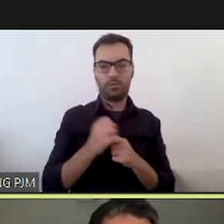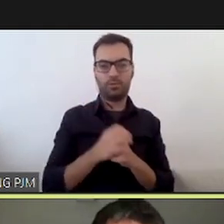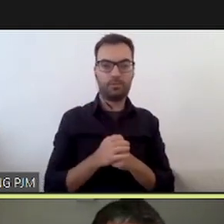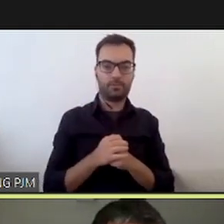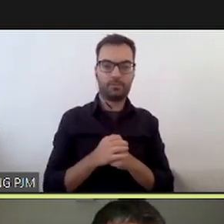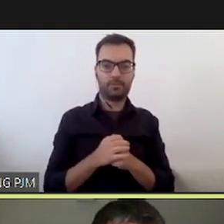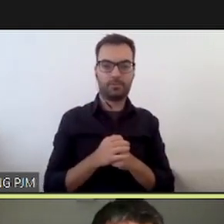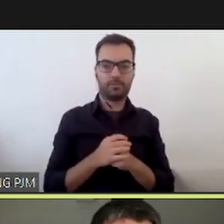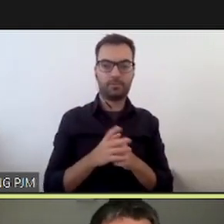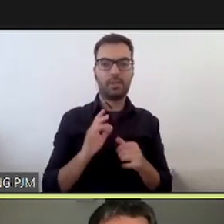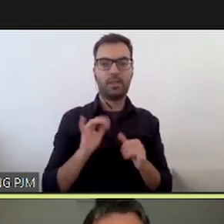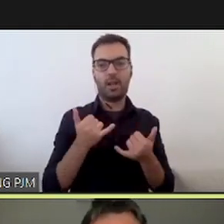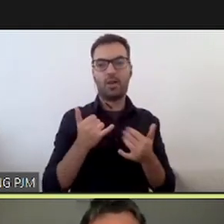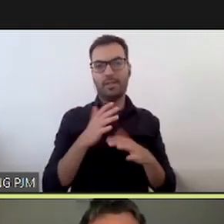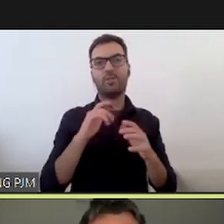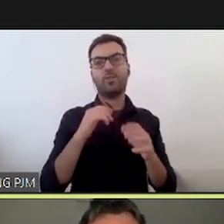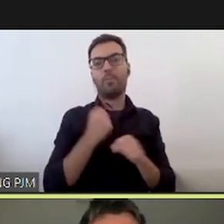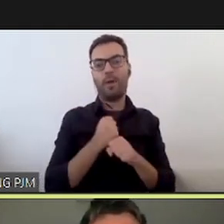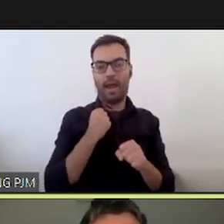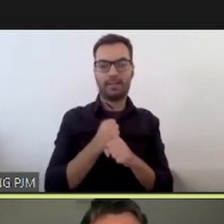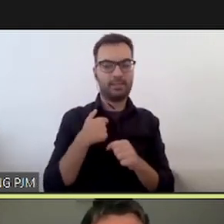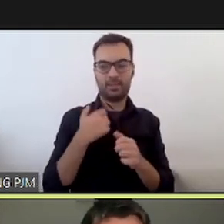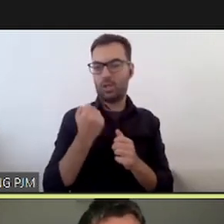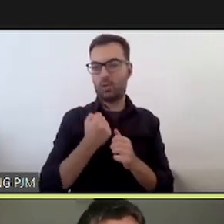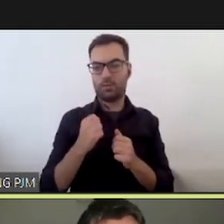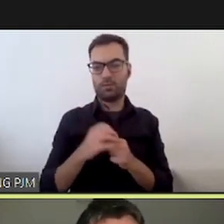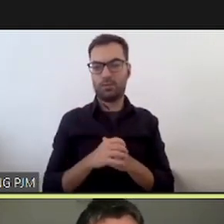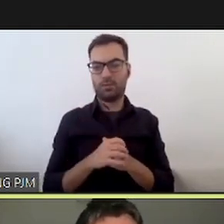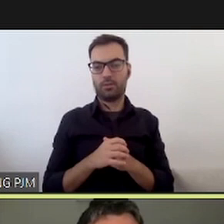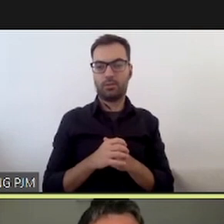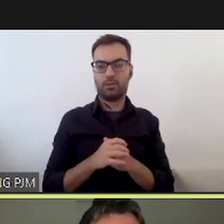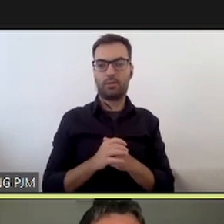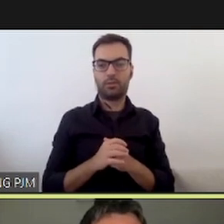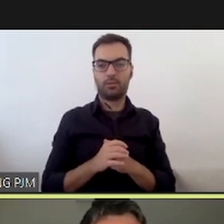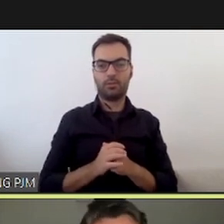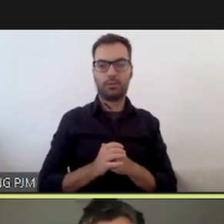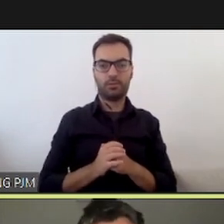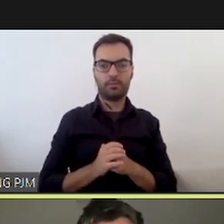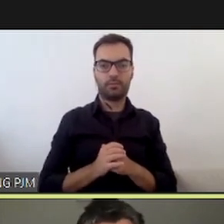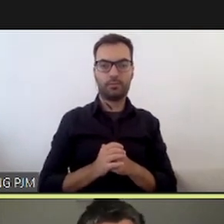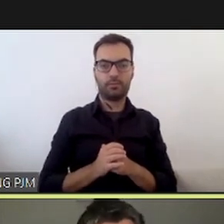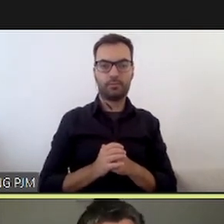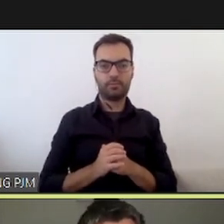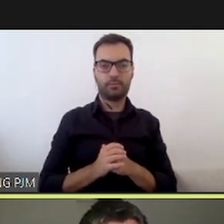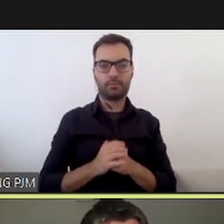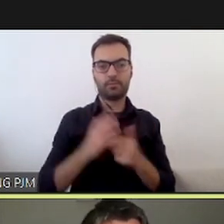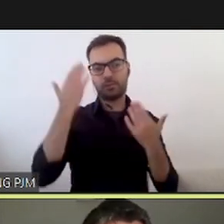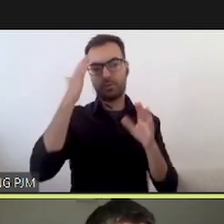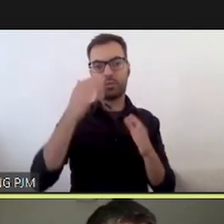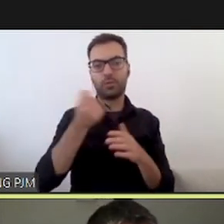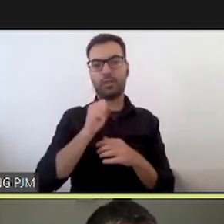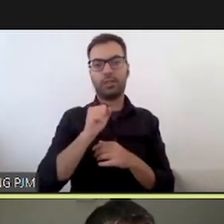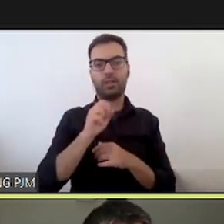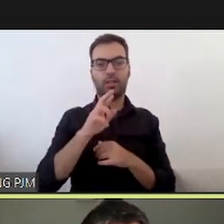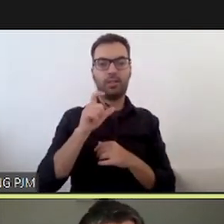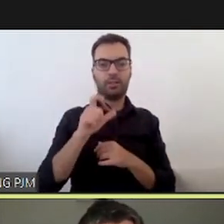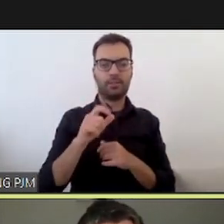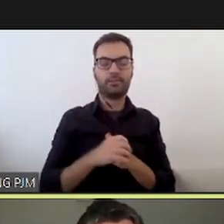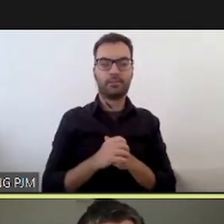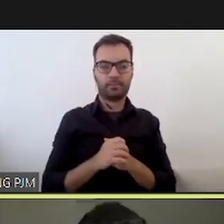say, the professional work environment. I prefer to use the RC